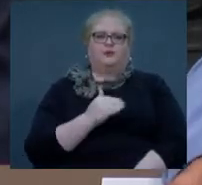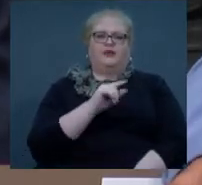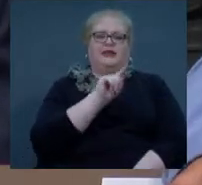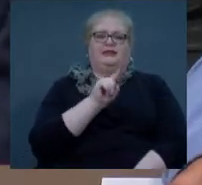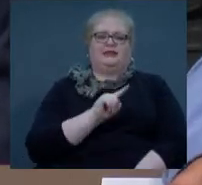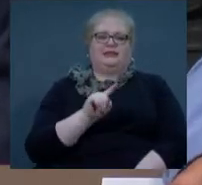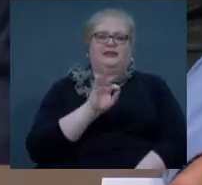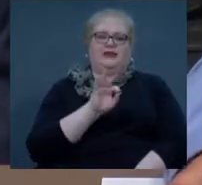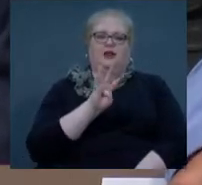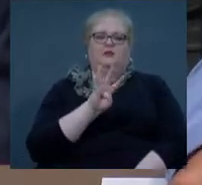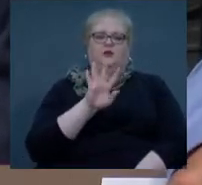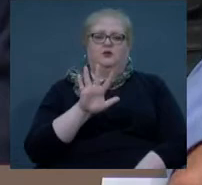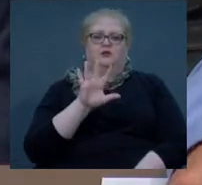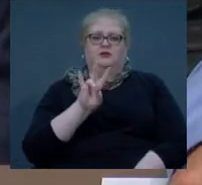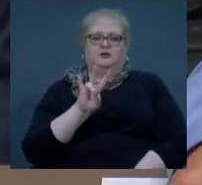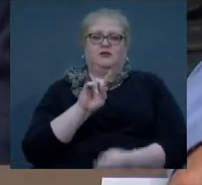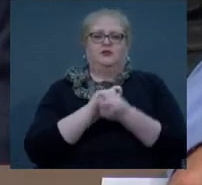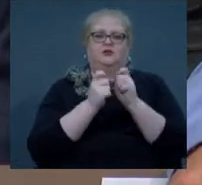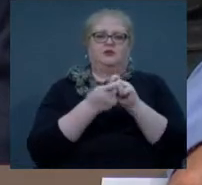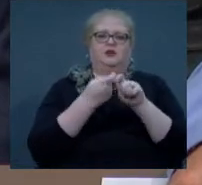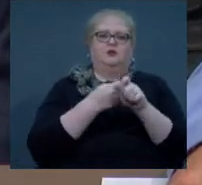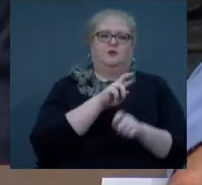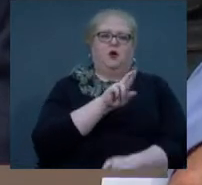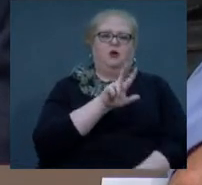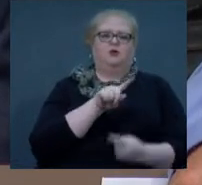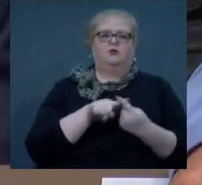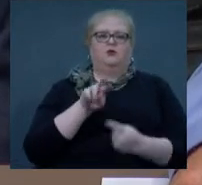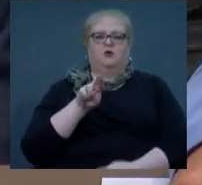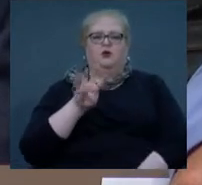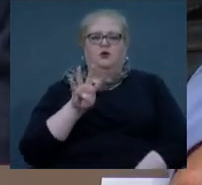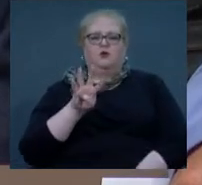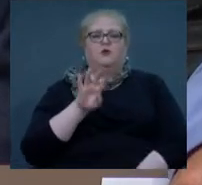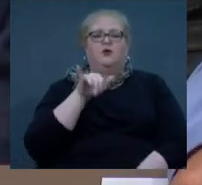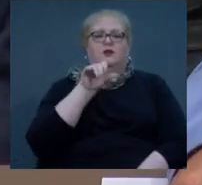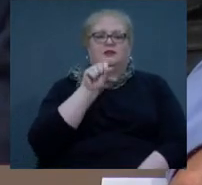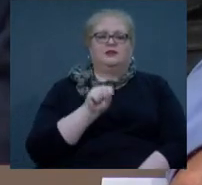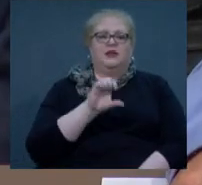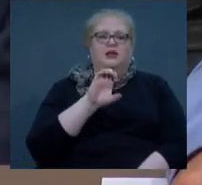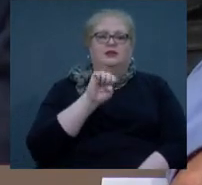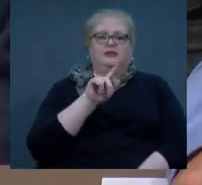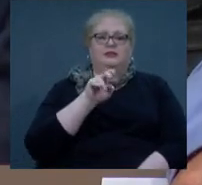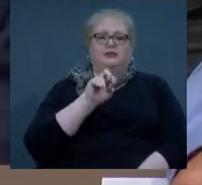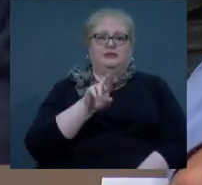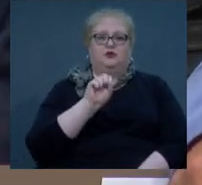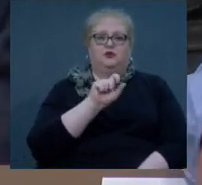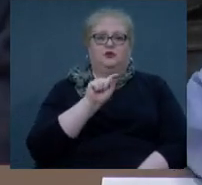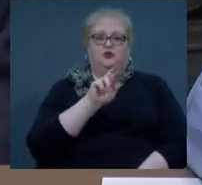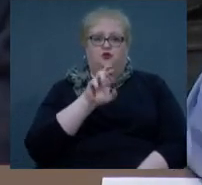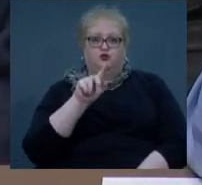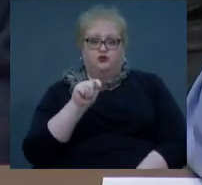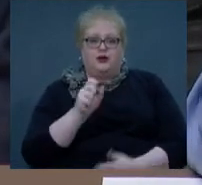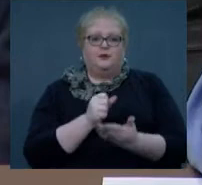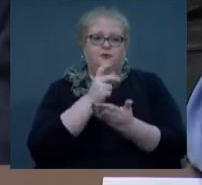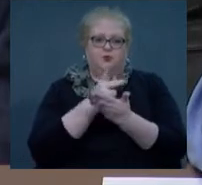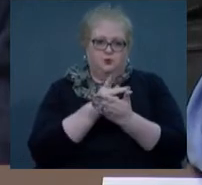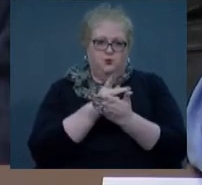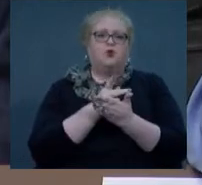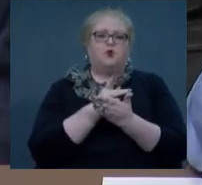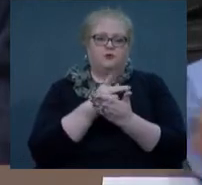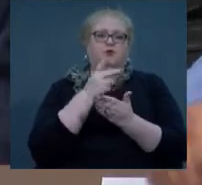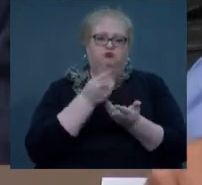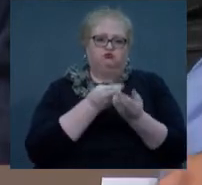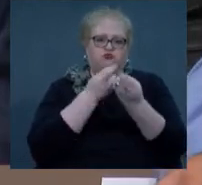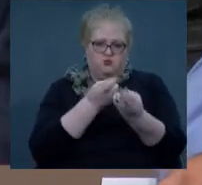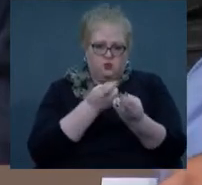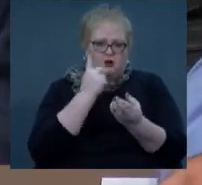Z9457, rezoning from R3 to R4, 1700 South Cedar Street. Staff recommends approval of the requested R4 rezoning.